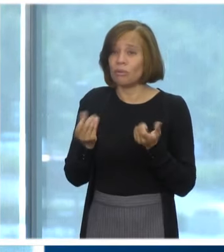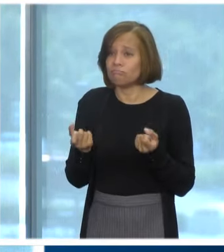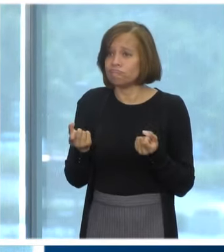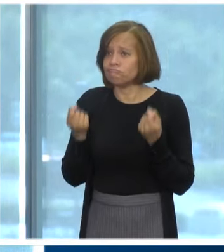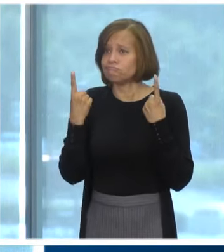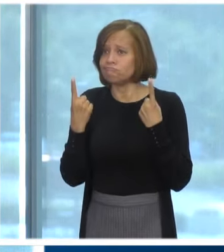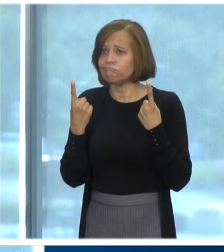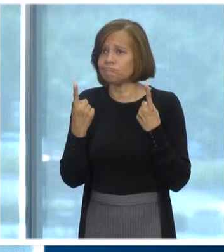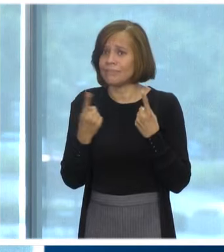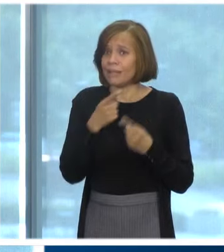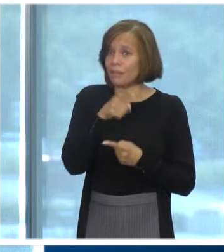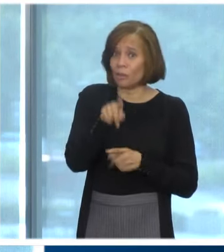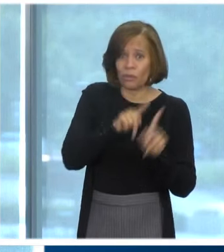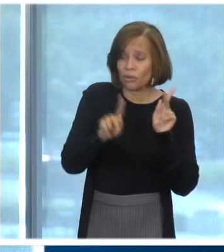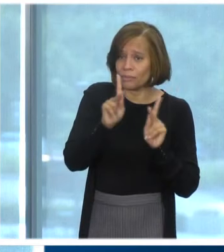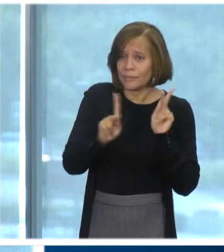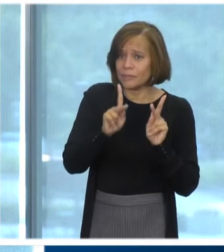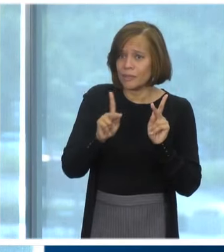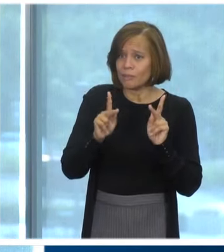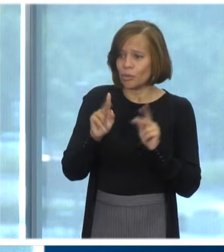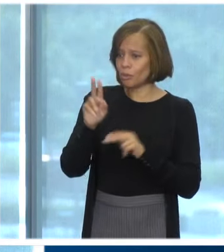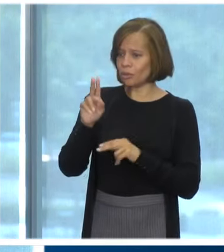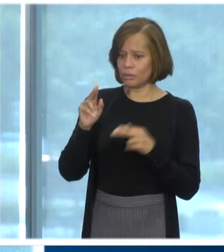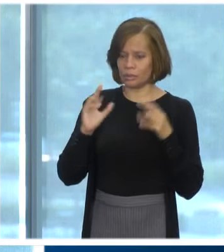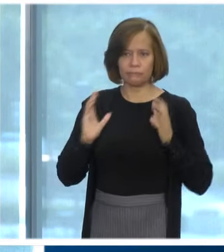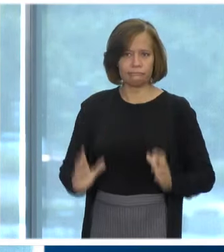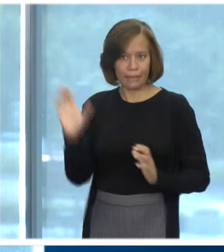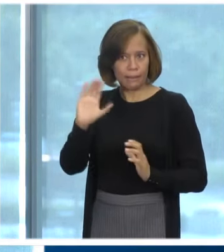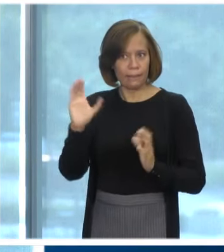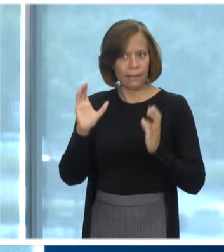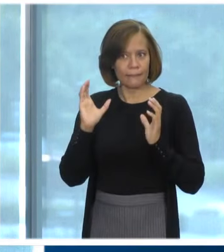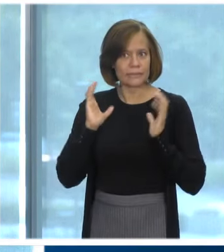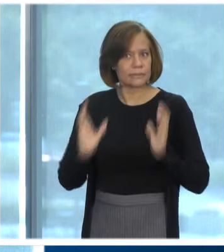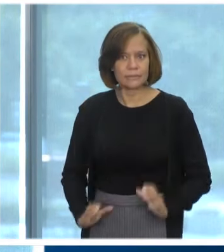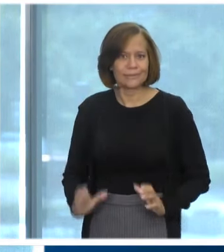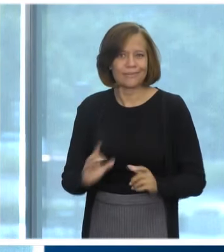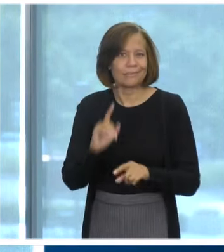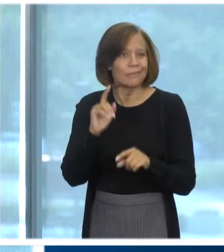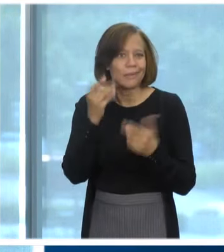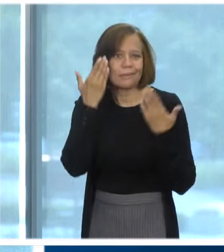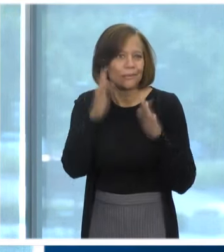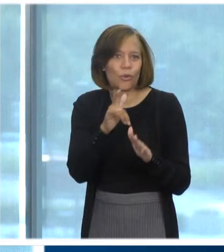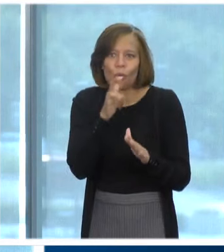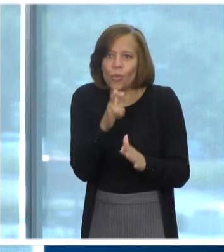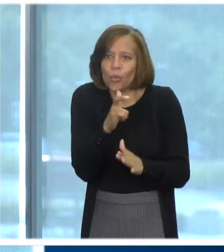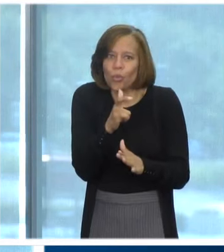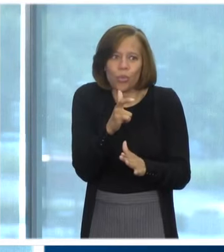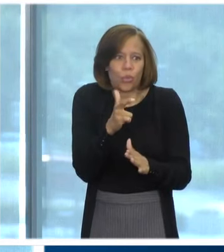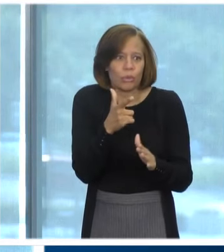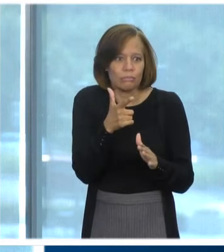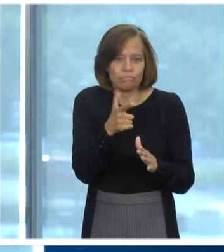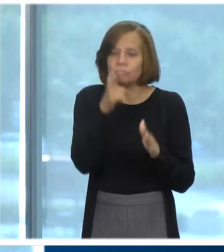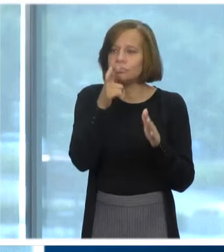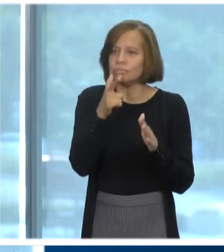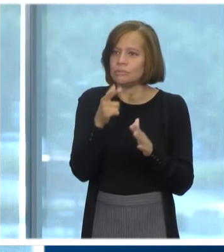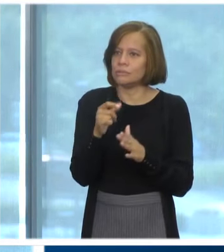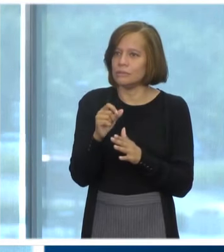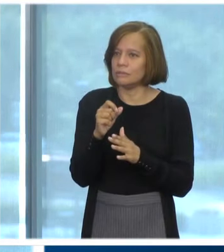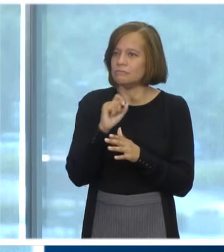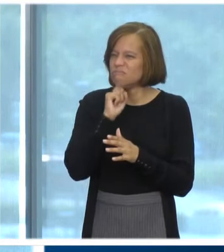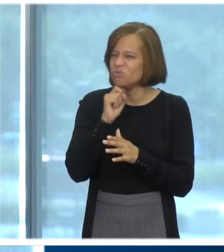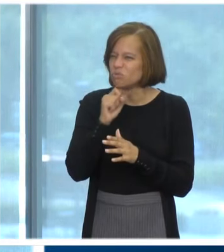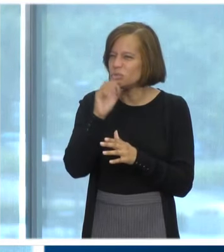the agencies, nor determine which agency's officer fired the baton round that injured him or her. So again, when it mattered